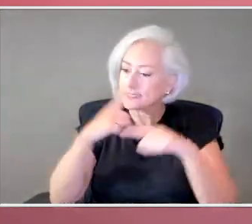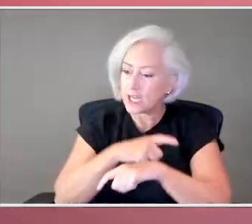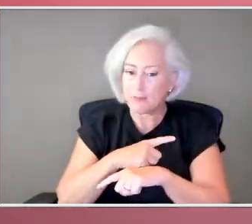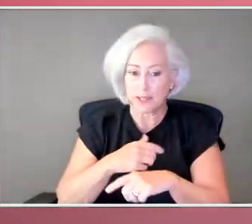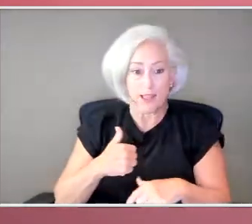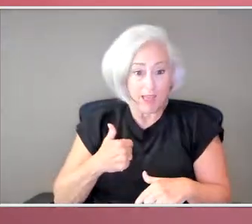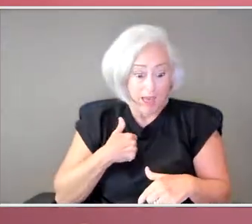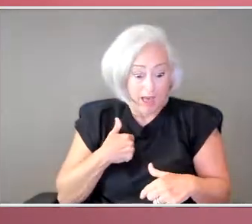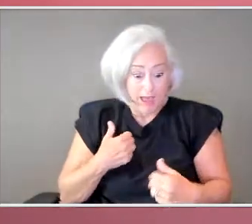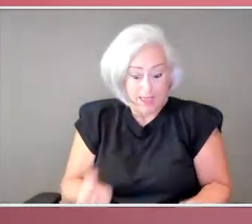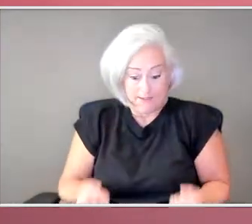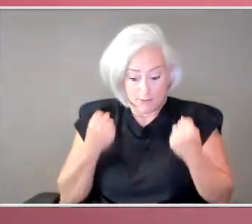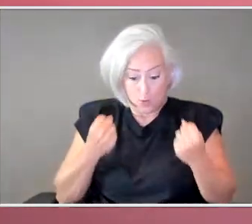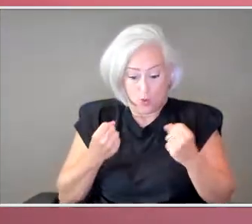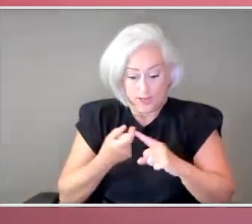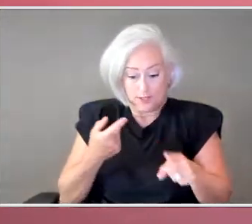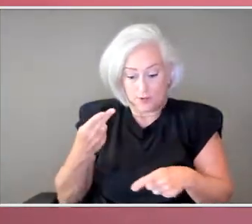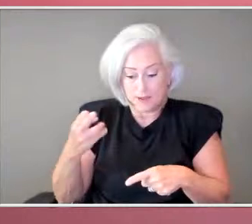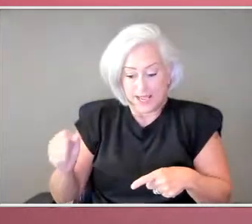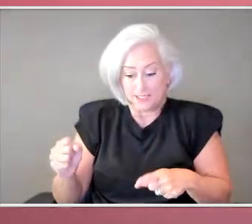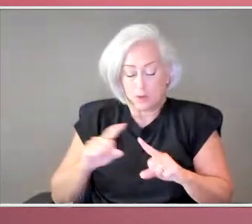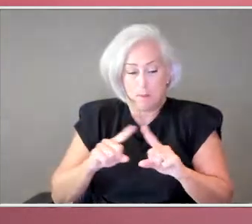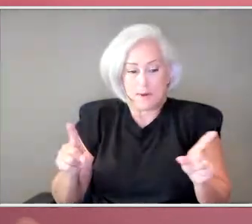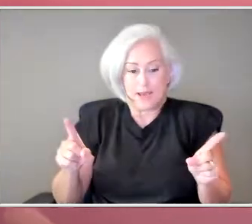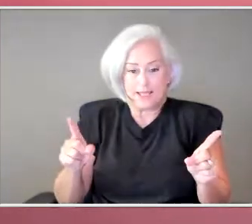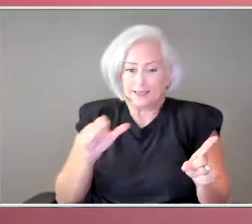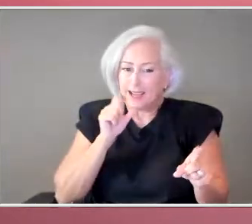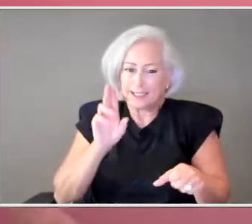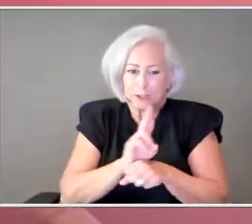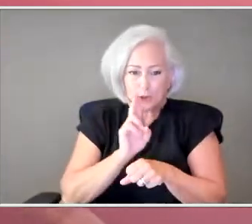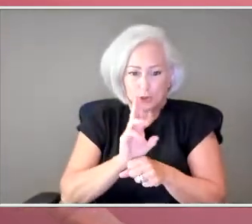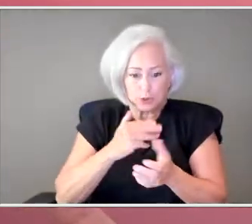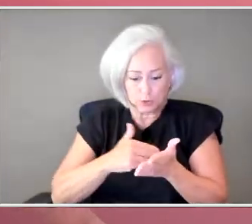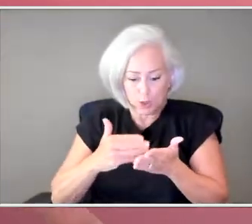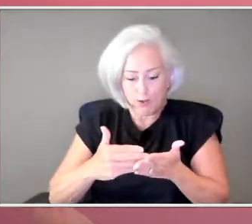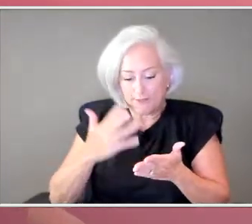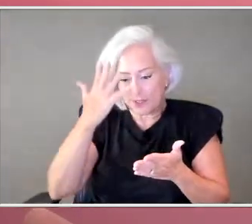never really used them much because I didn't know all those things.